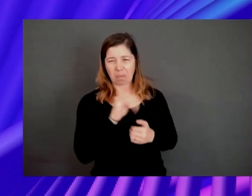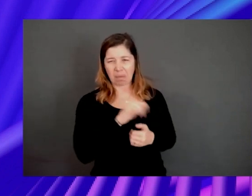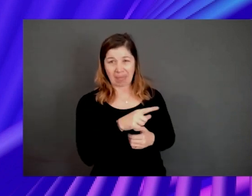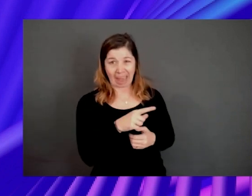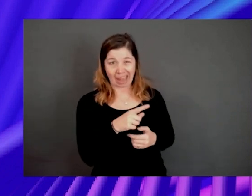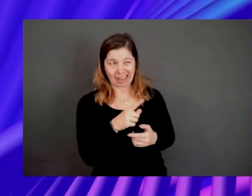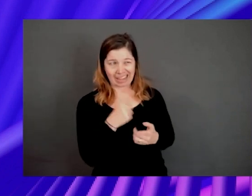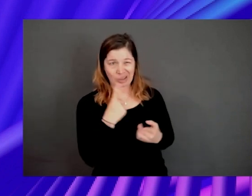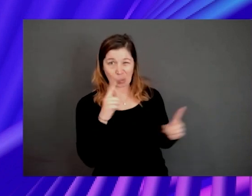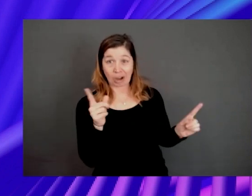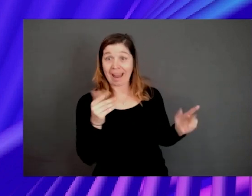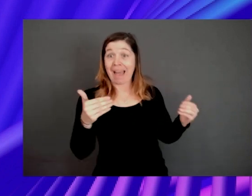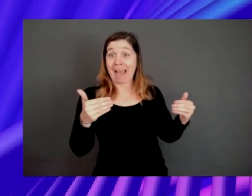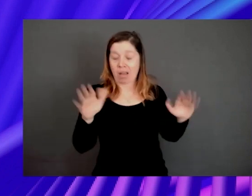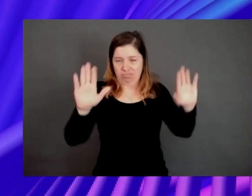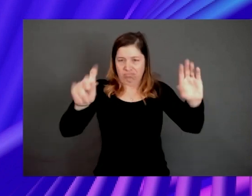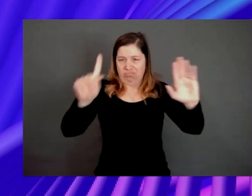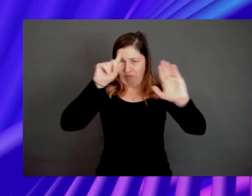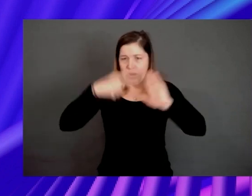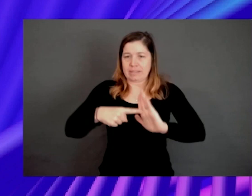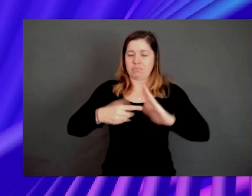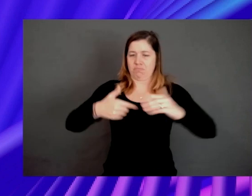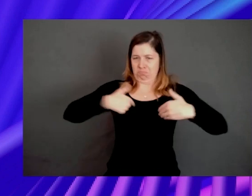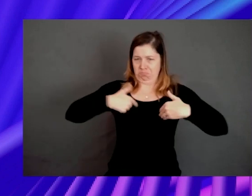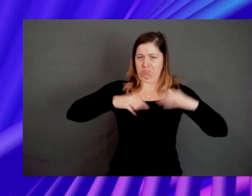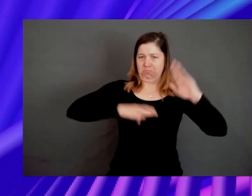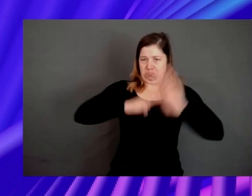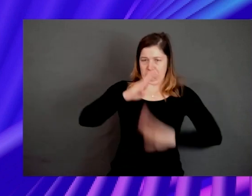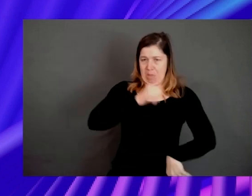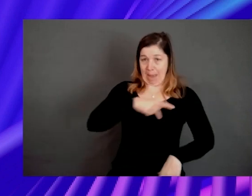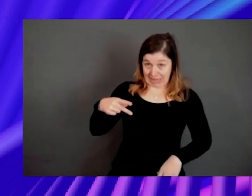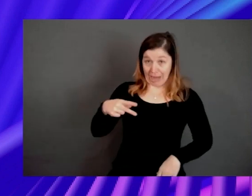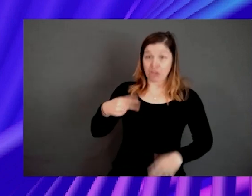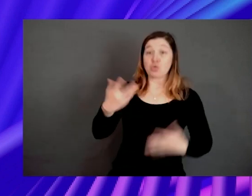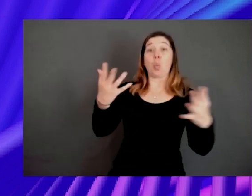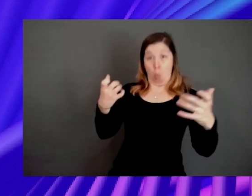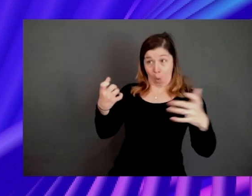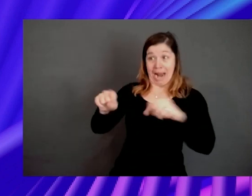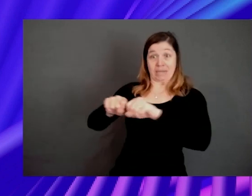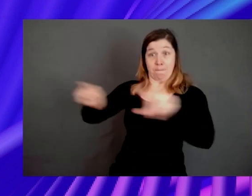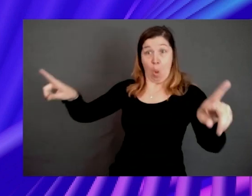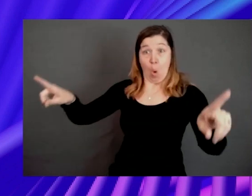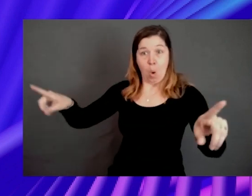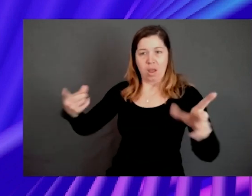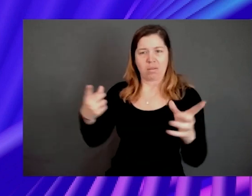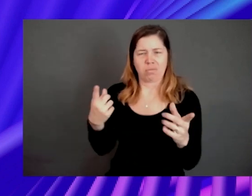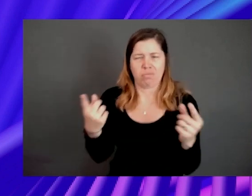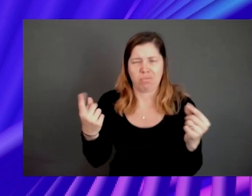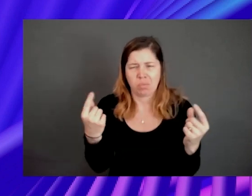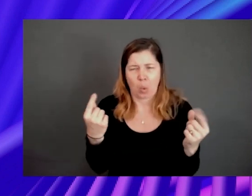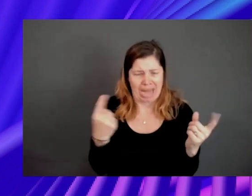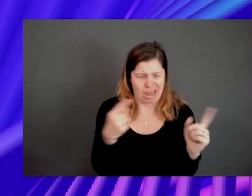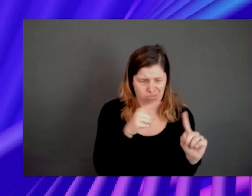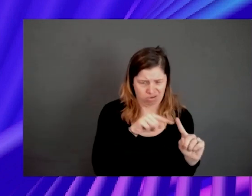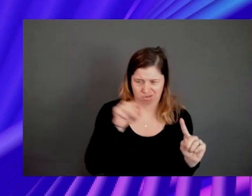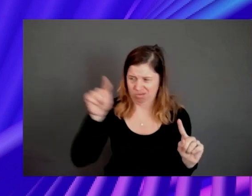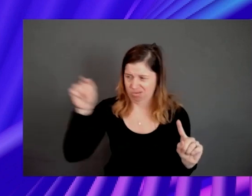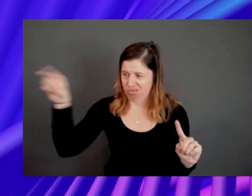and I choose to deploy, but what data does it go off to suggest possible compute